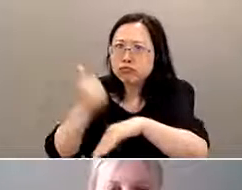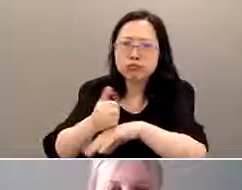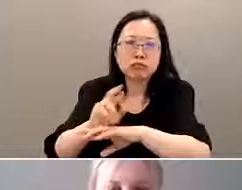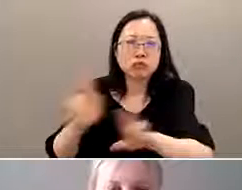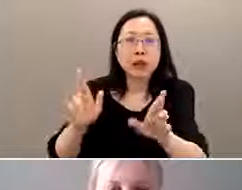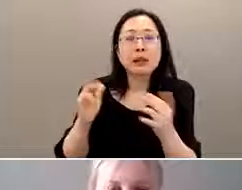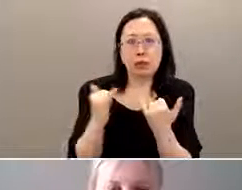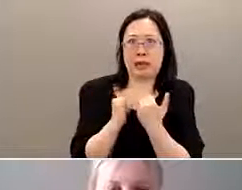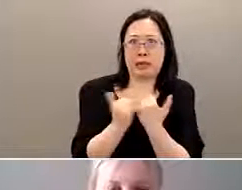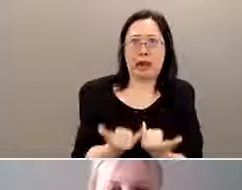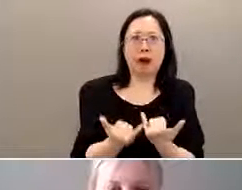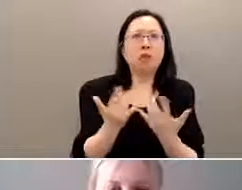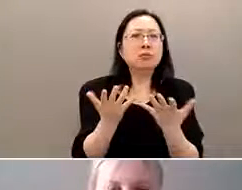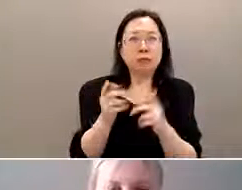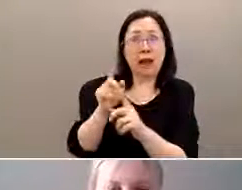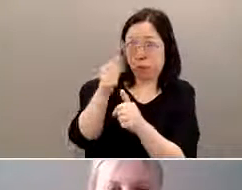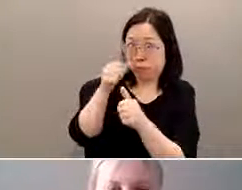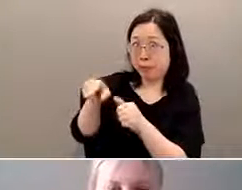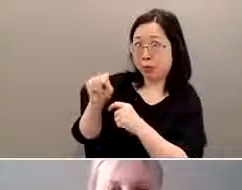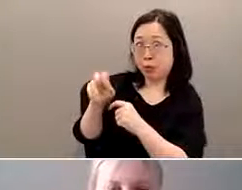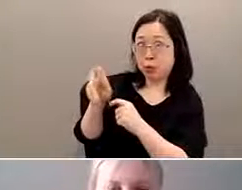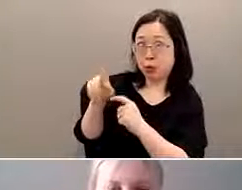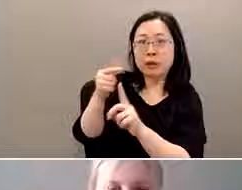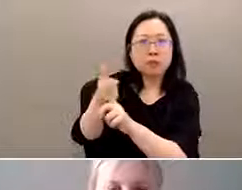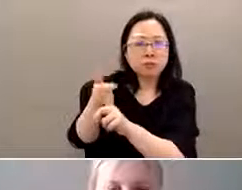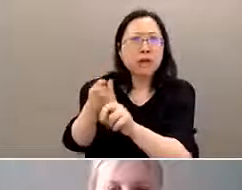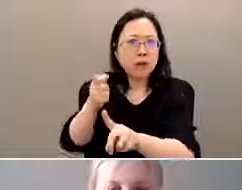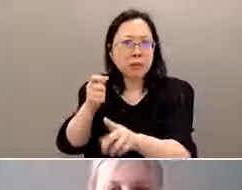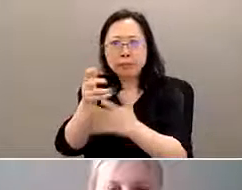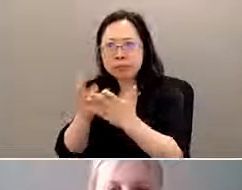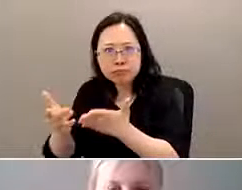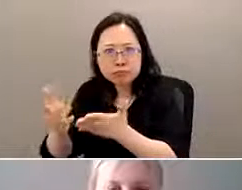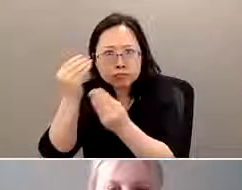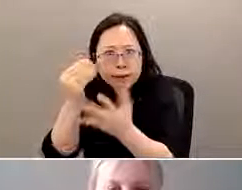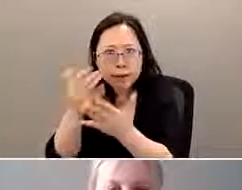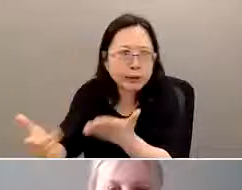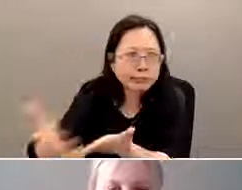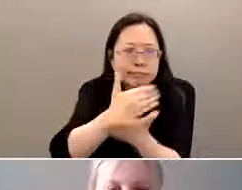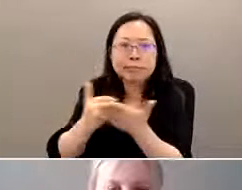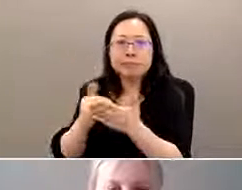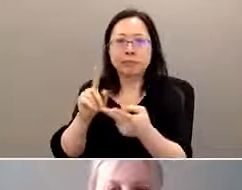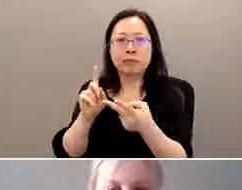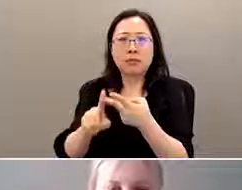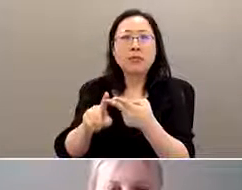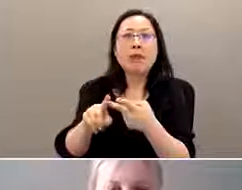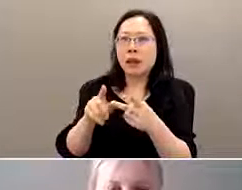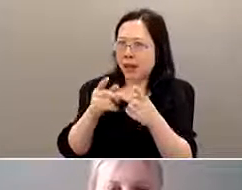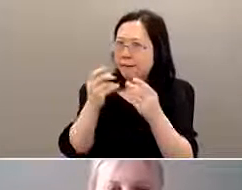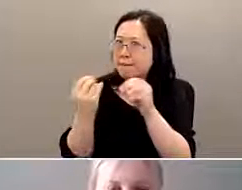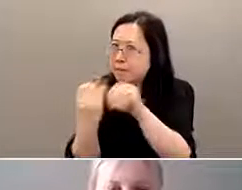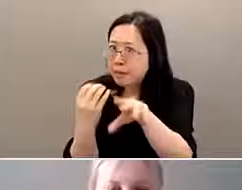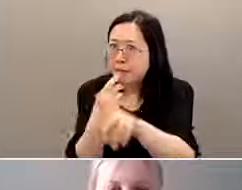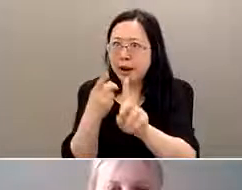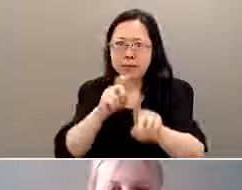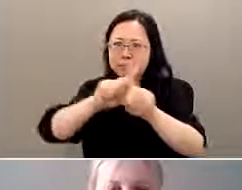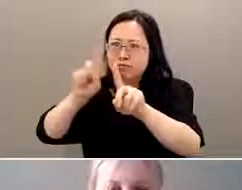based on research data, feedback from the different organizations that